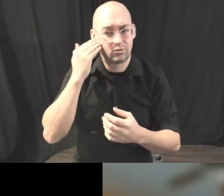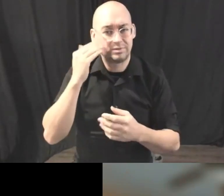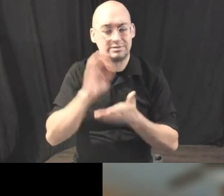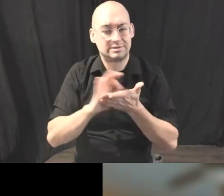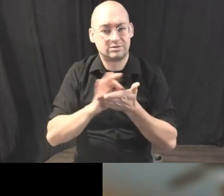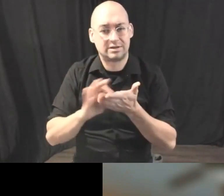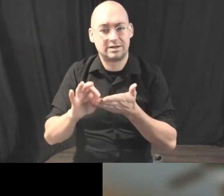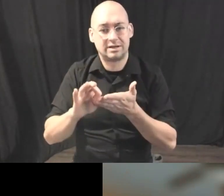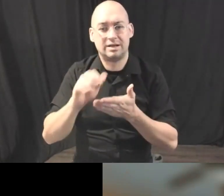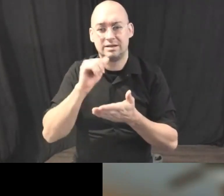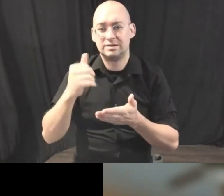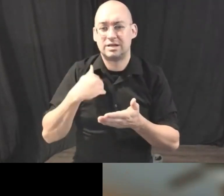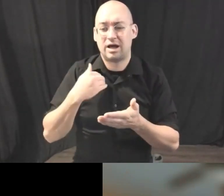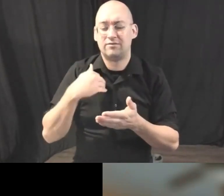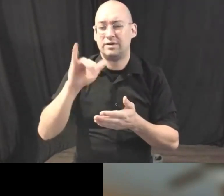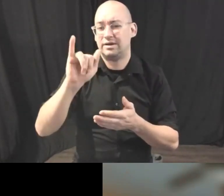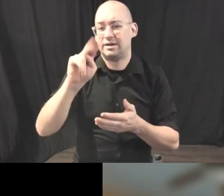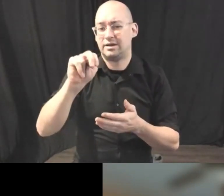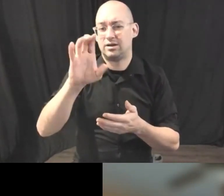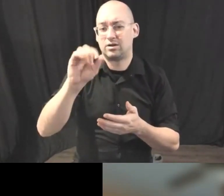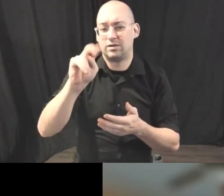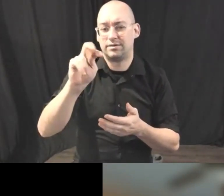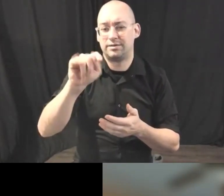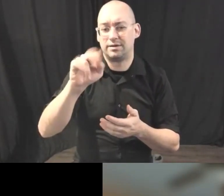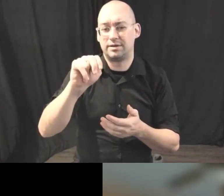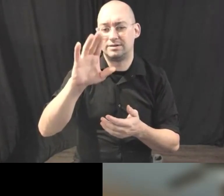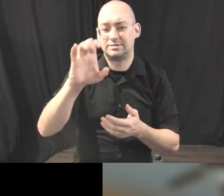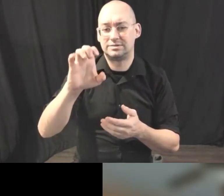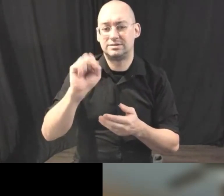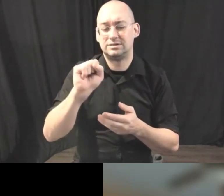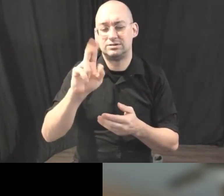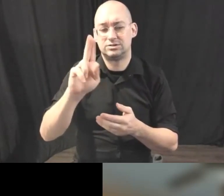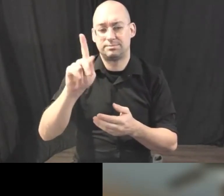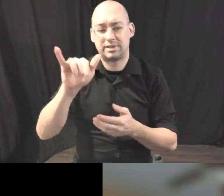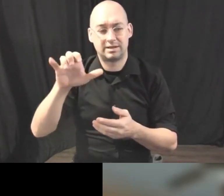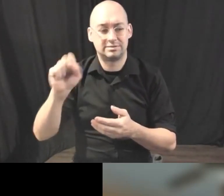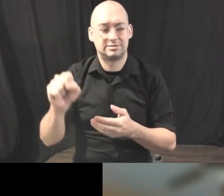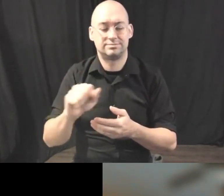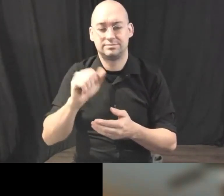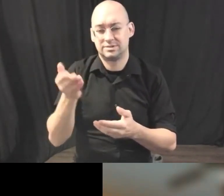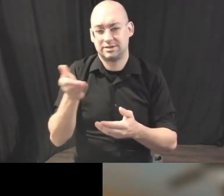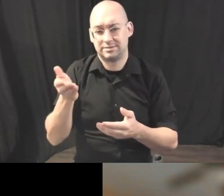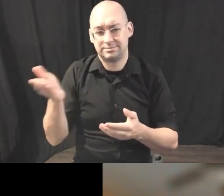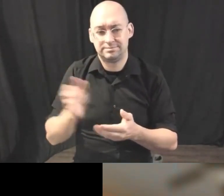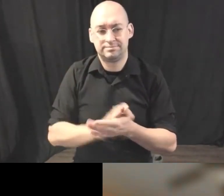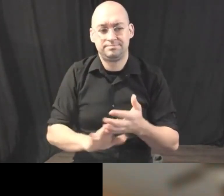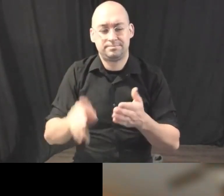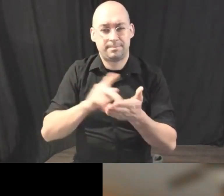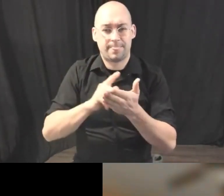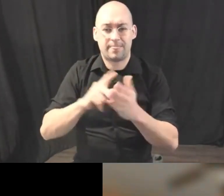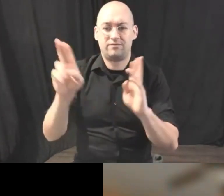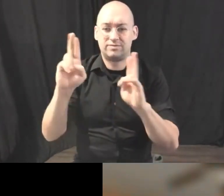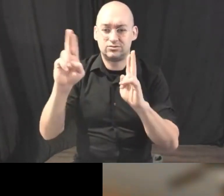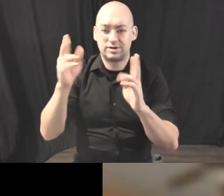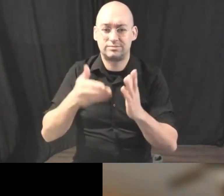didn't have incontinence supplies, folks that didn't have places to put their medication that needed to be refrigerated, accessible cots, accessible